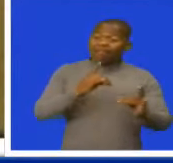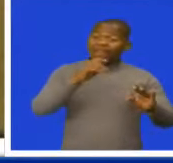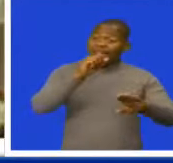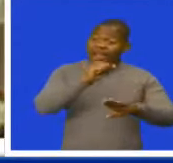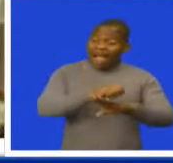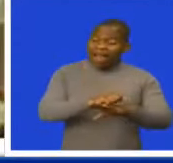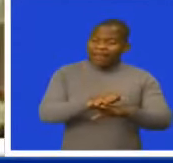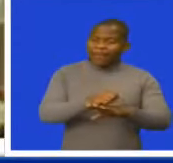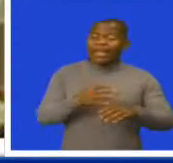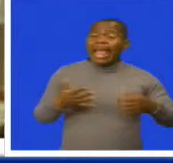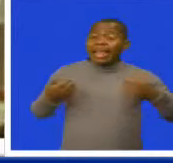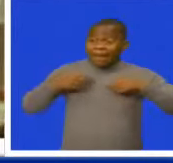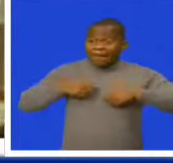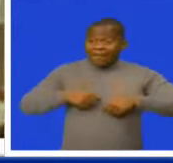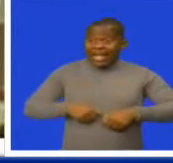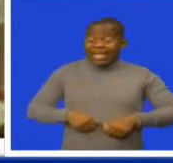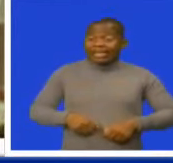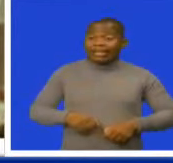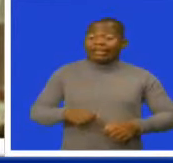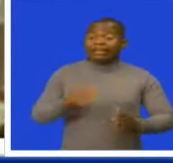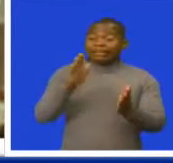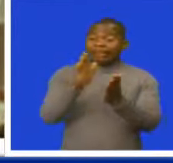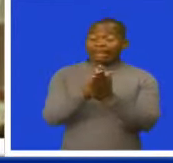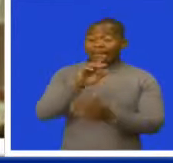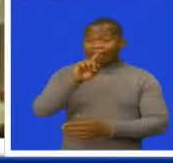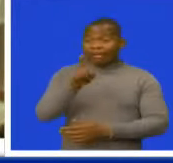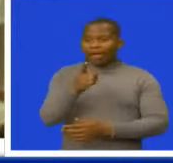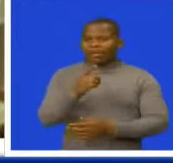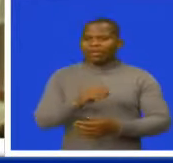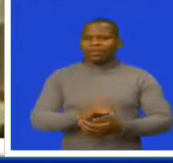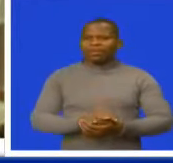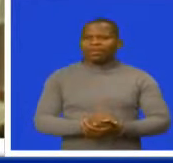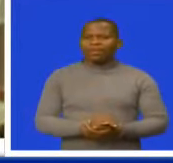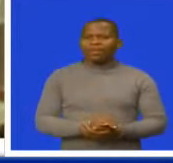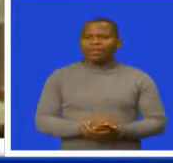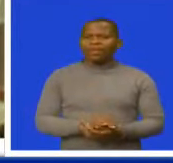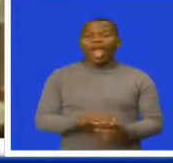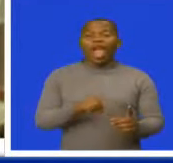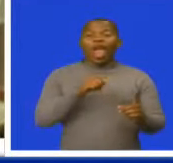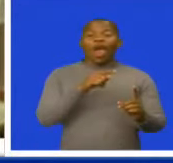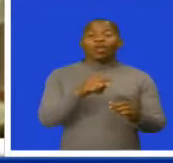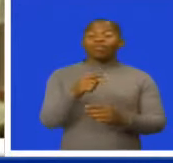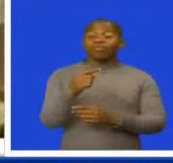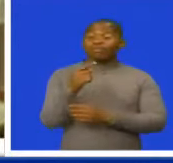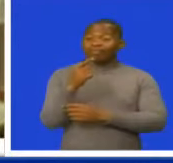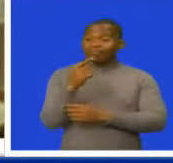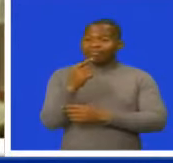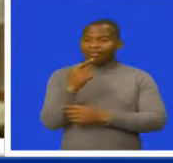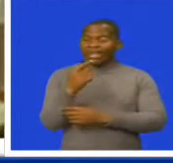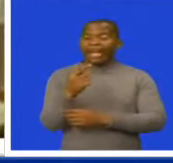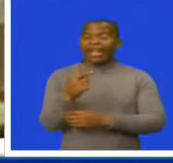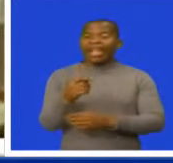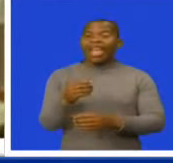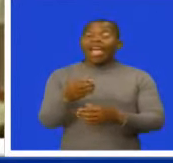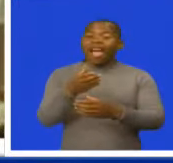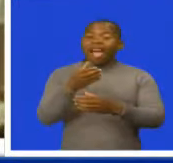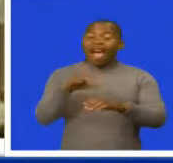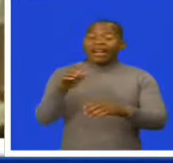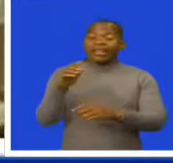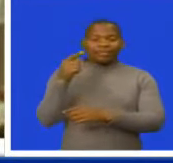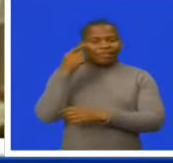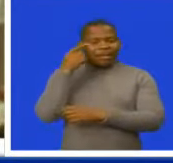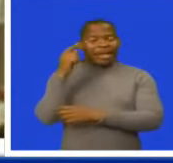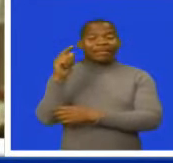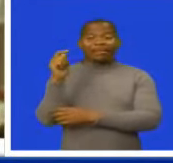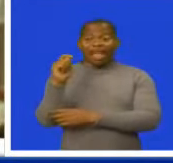luyakhombisa ukuthi live leTaiwan litihlobo letikhulu telive njengoba kusukela kwacala lo mkhuhlane live laseTaiwan liyachubeka